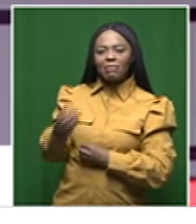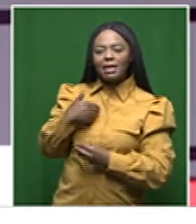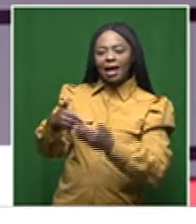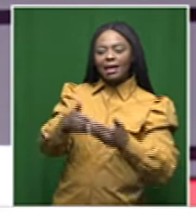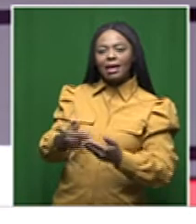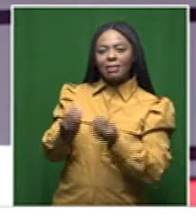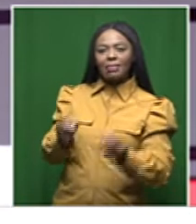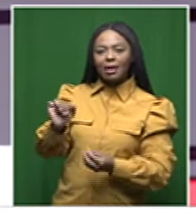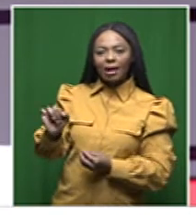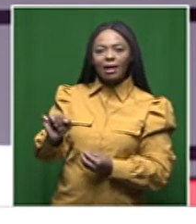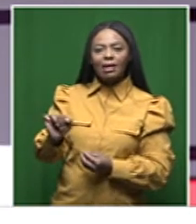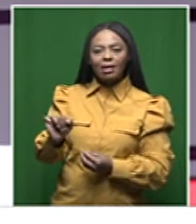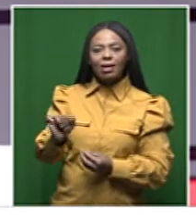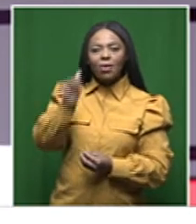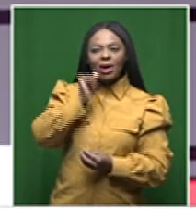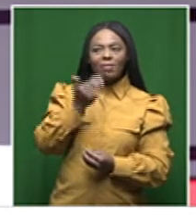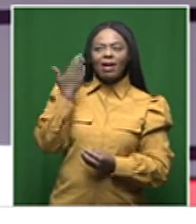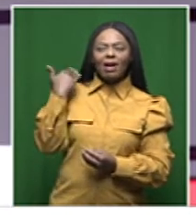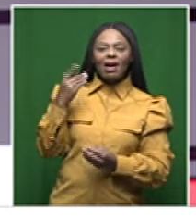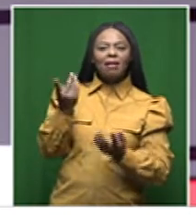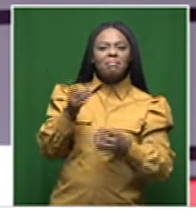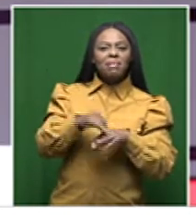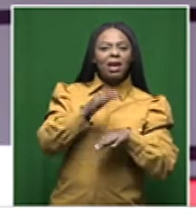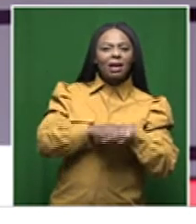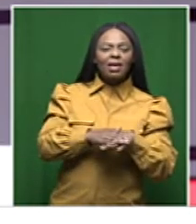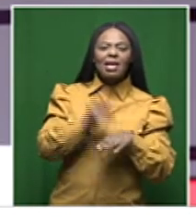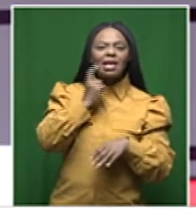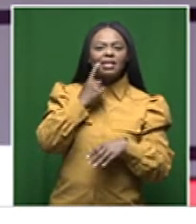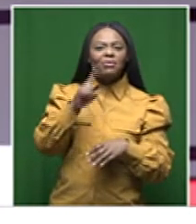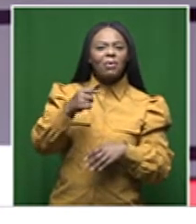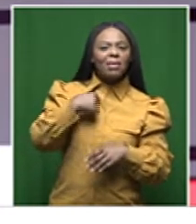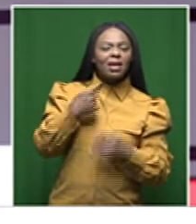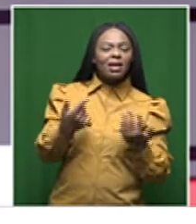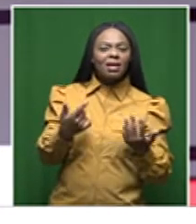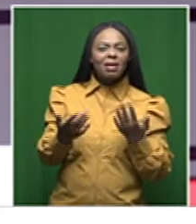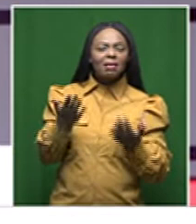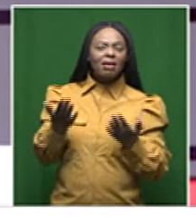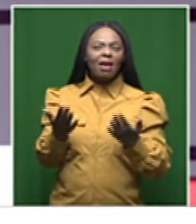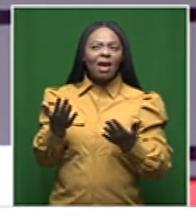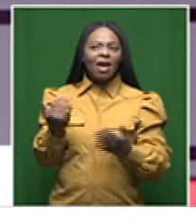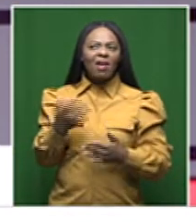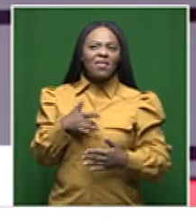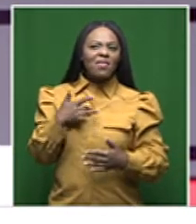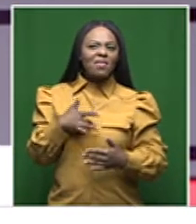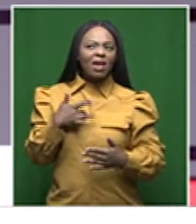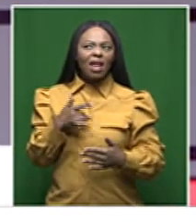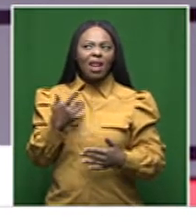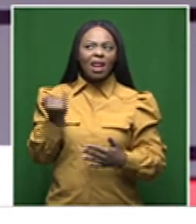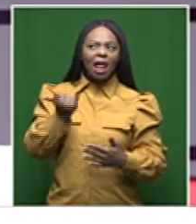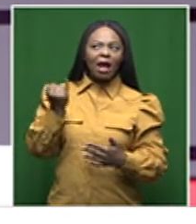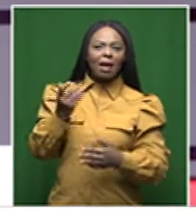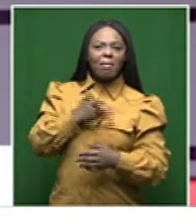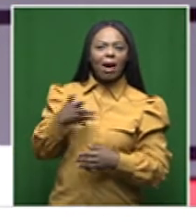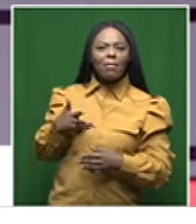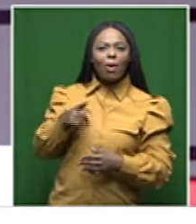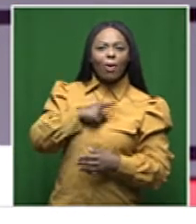married now. So it was easy for me to sort of, you know, be in that space because